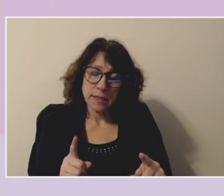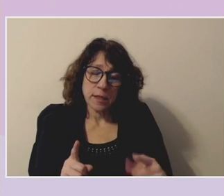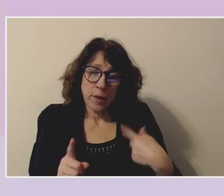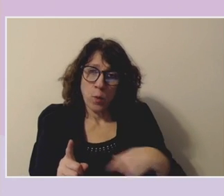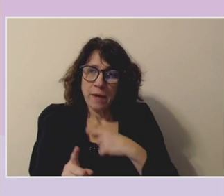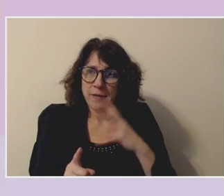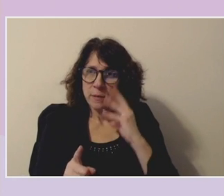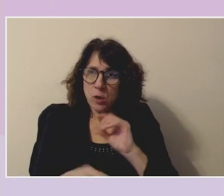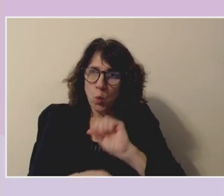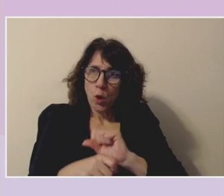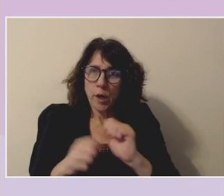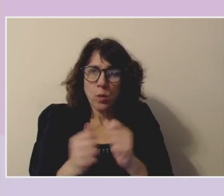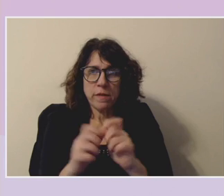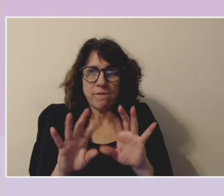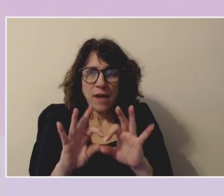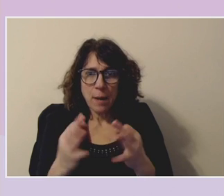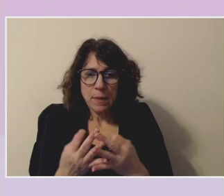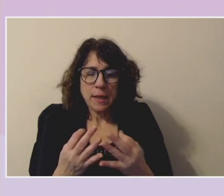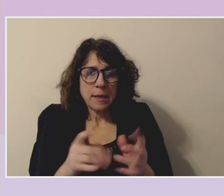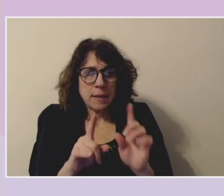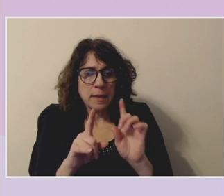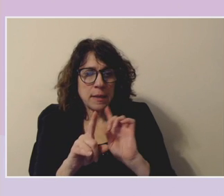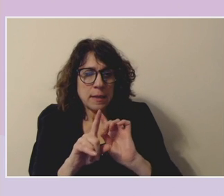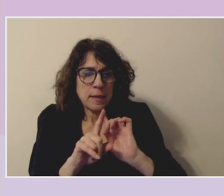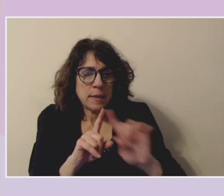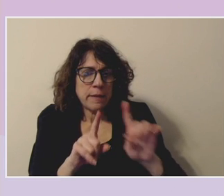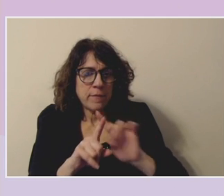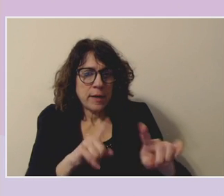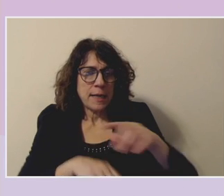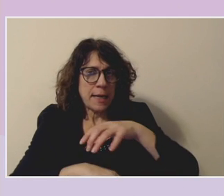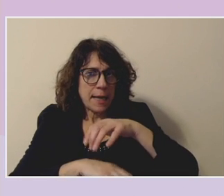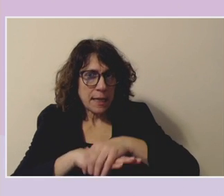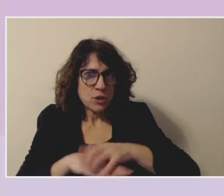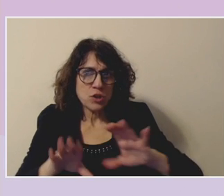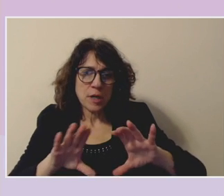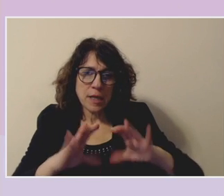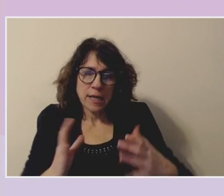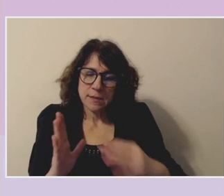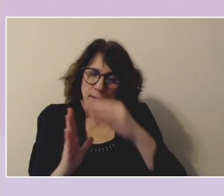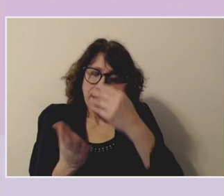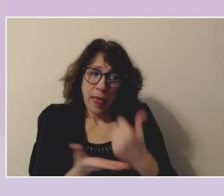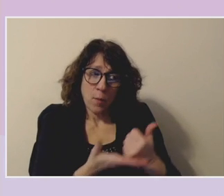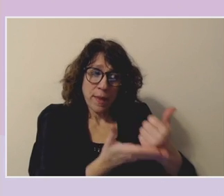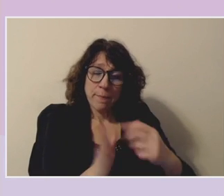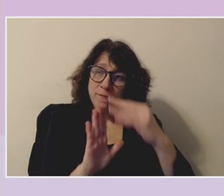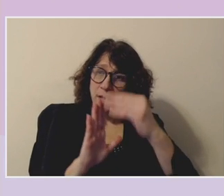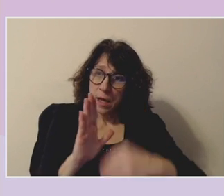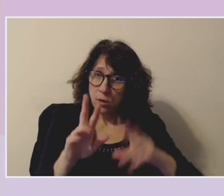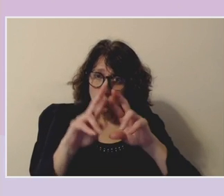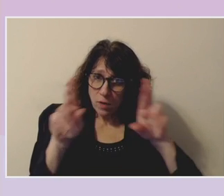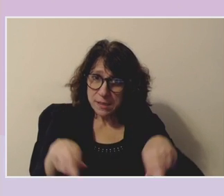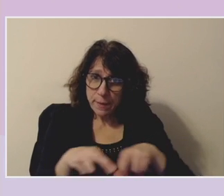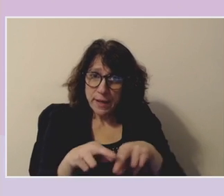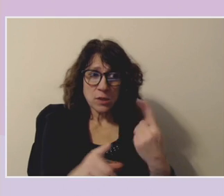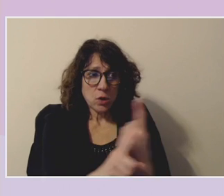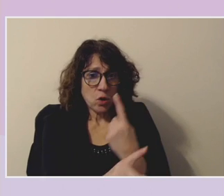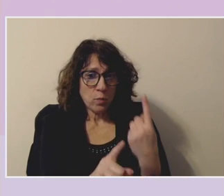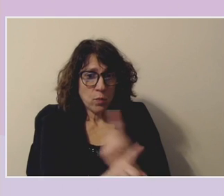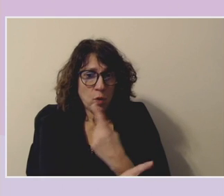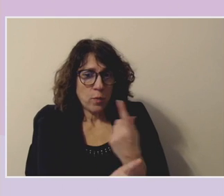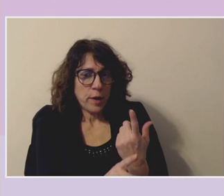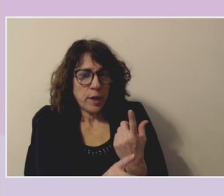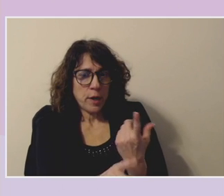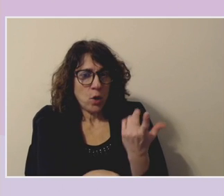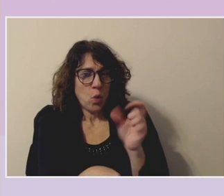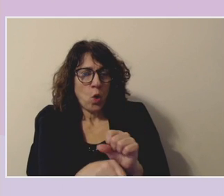with a family, get them English classes, or help them fill out resumes, help them find the appropriate wardrobe to go and interview and